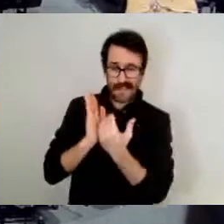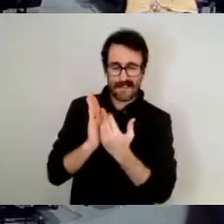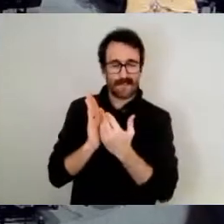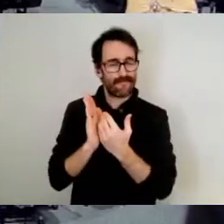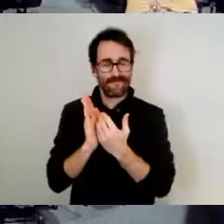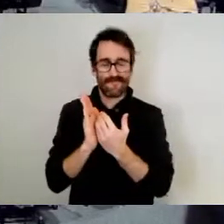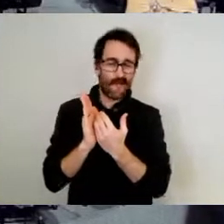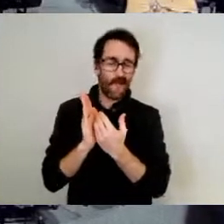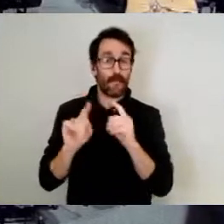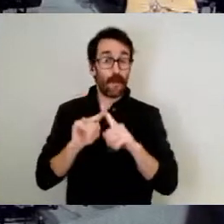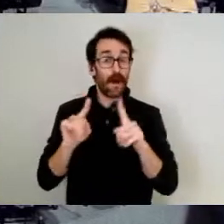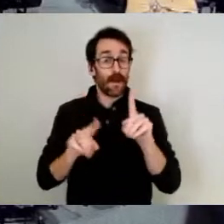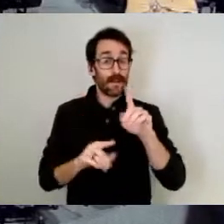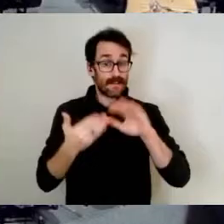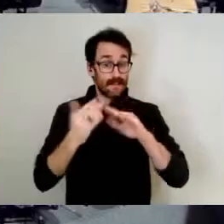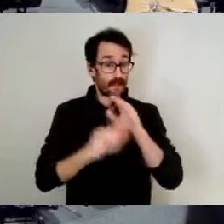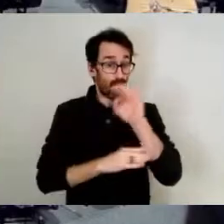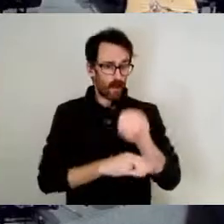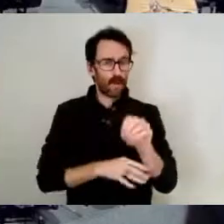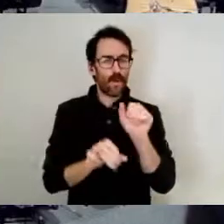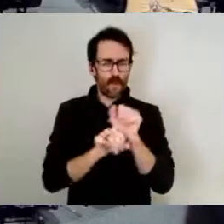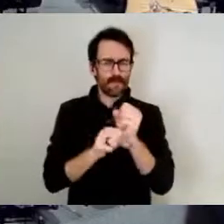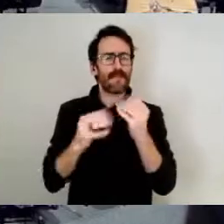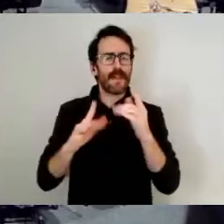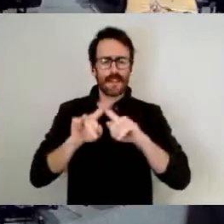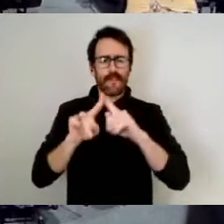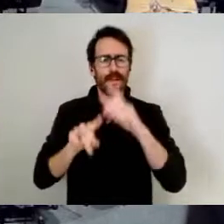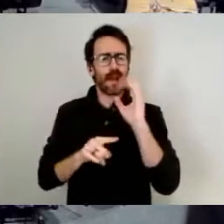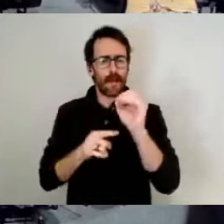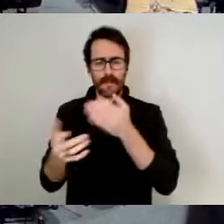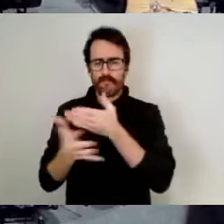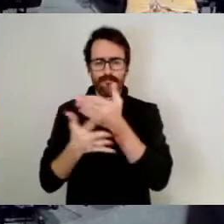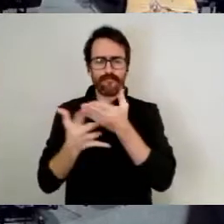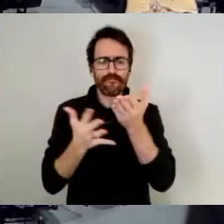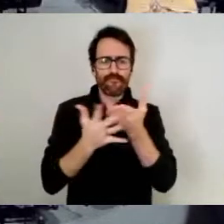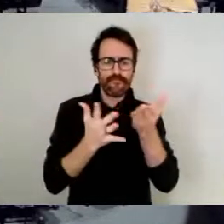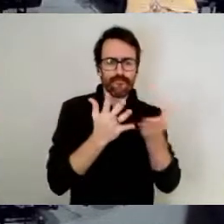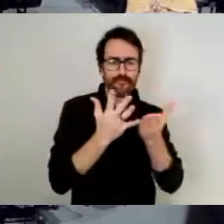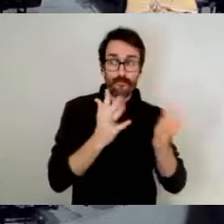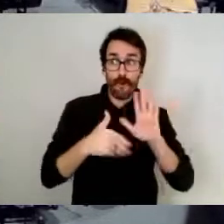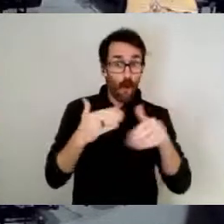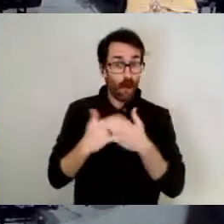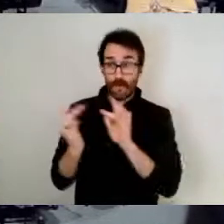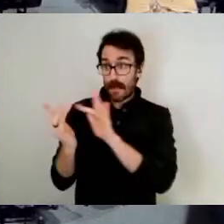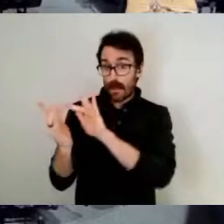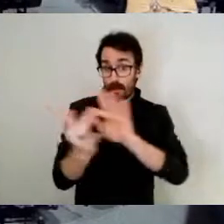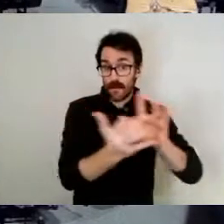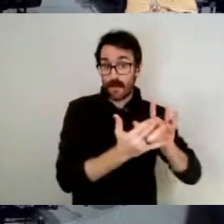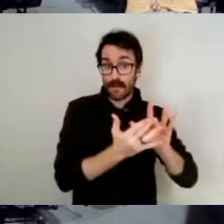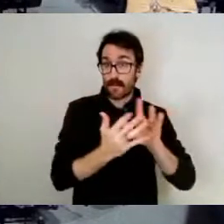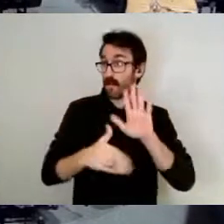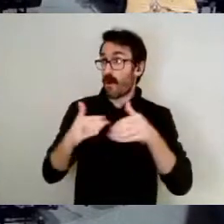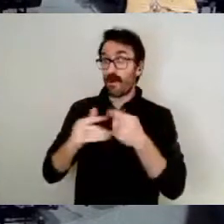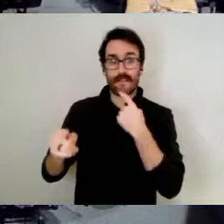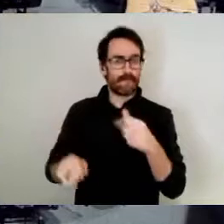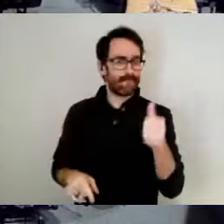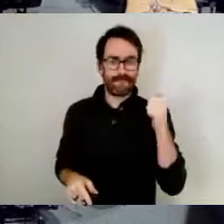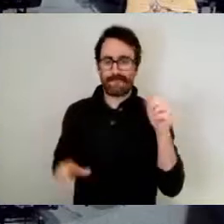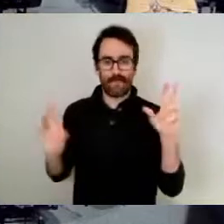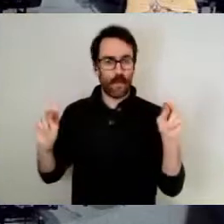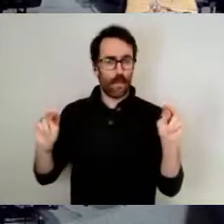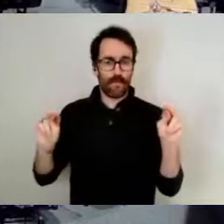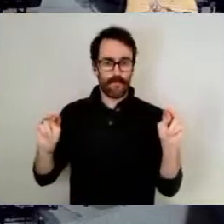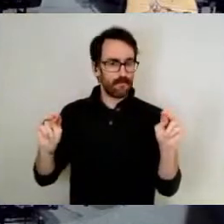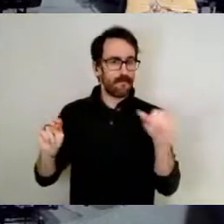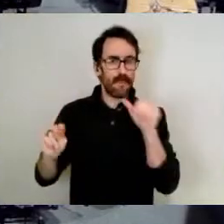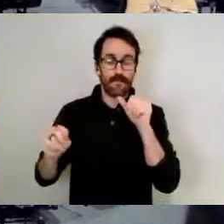Merci beaucoup, Julien. Thank you, Deputy Chief Bell. Nous allons maintenant passer. We will now go to John Willing at the